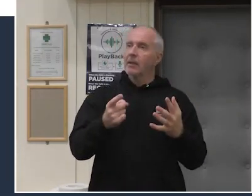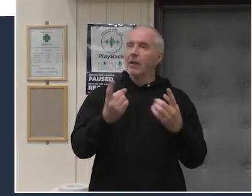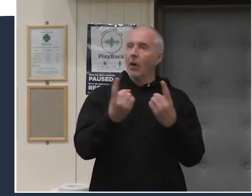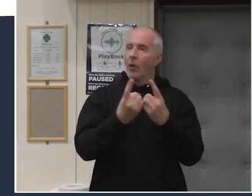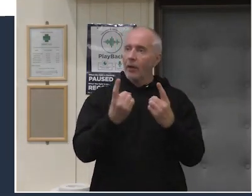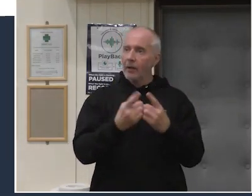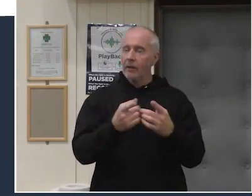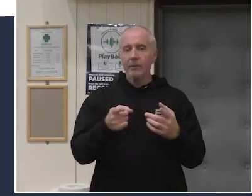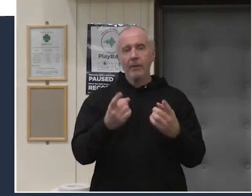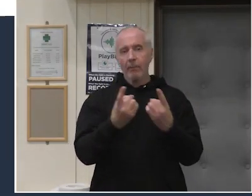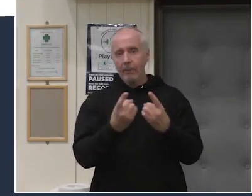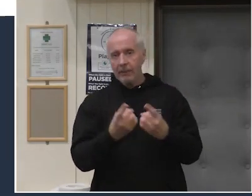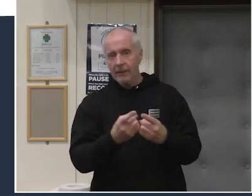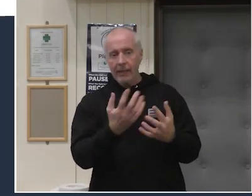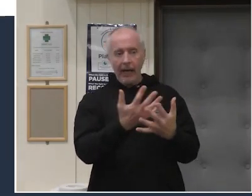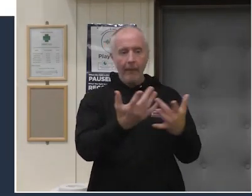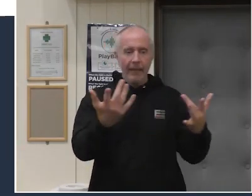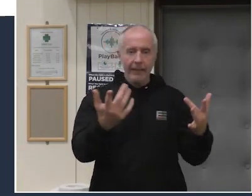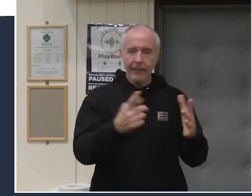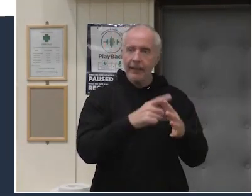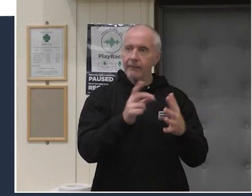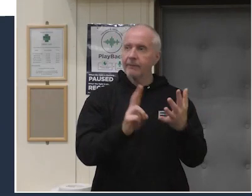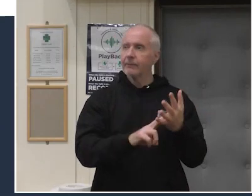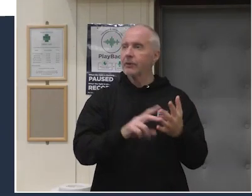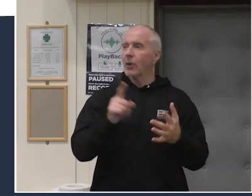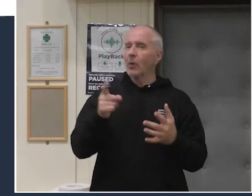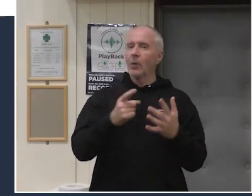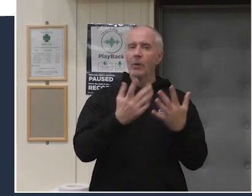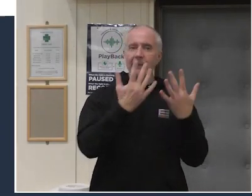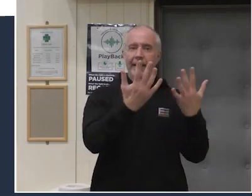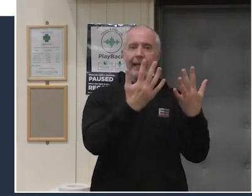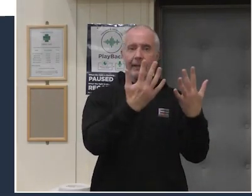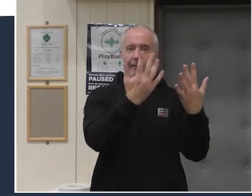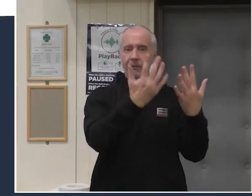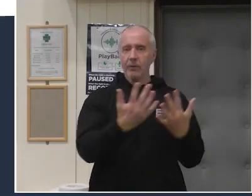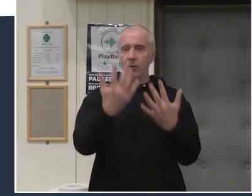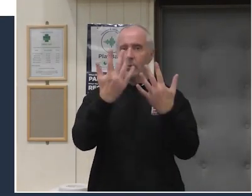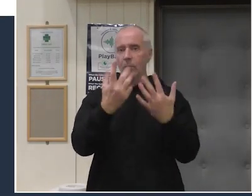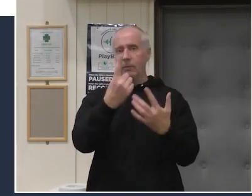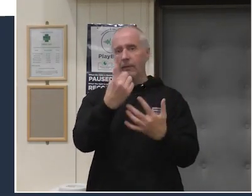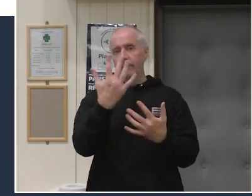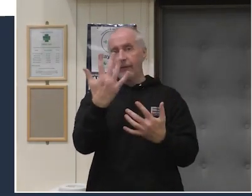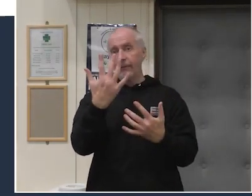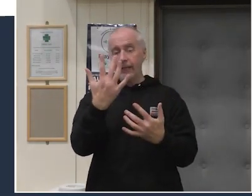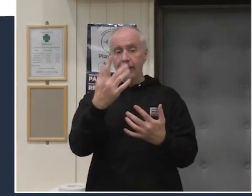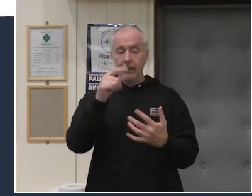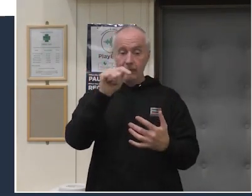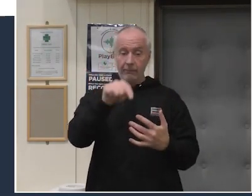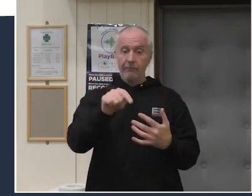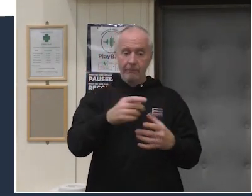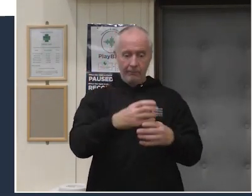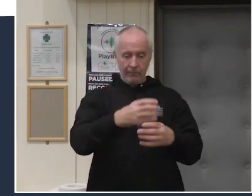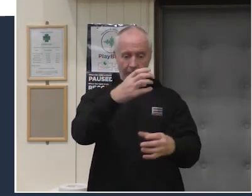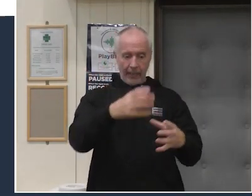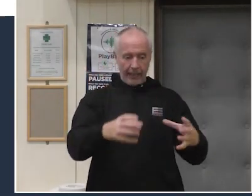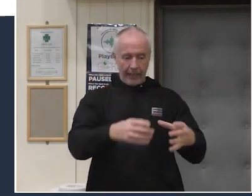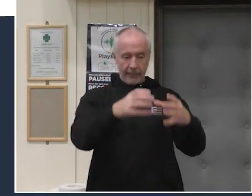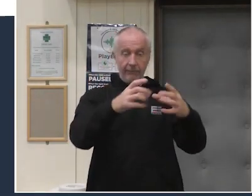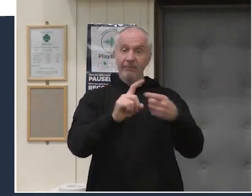how many of them there are, that 10 to the 15 in a pint glass I gave you, is actually very much dependent on the mass of the